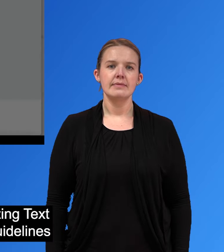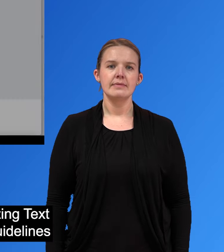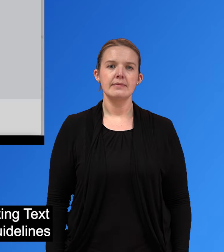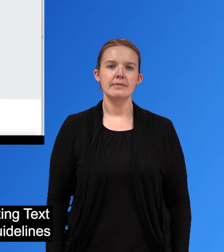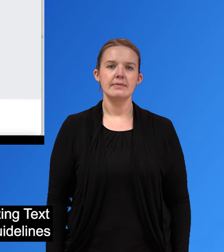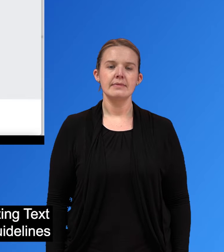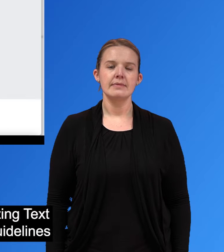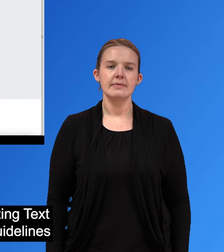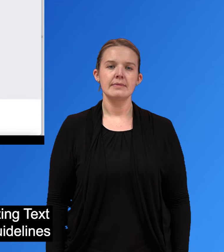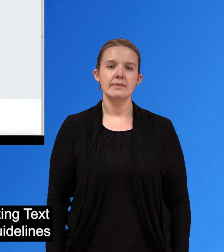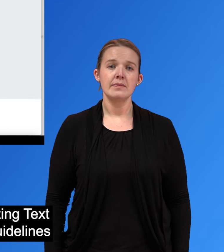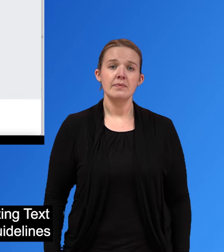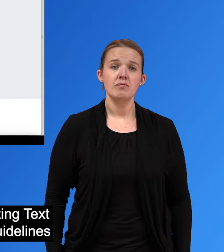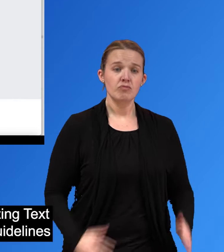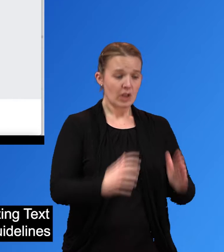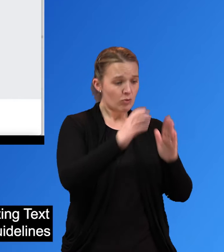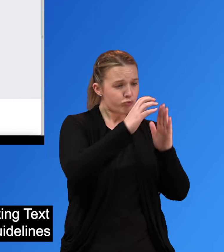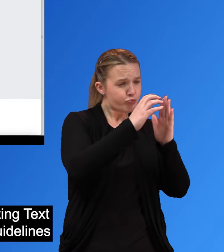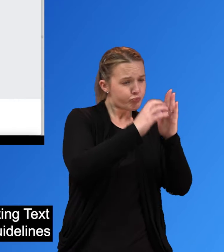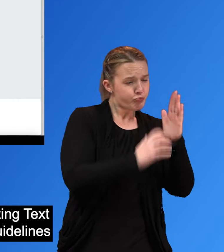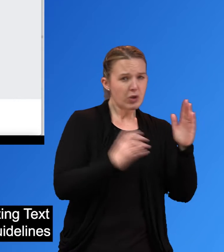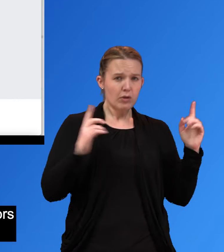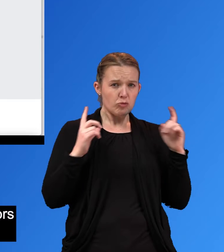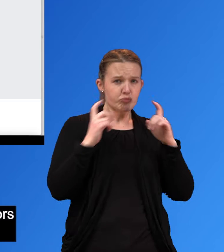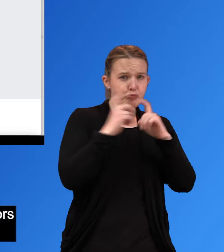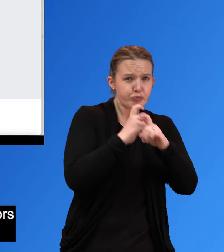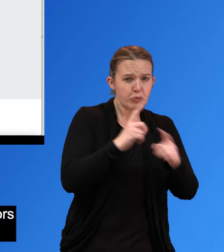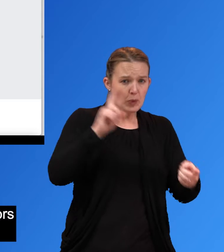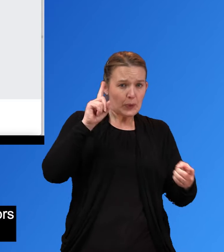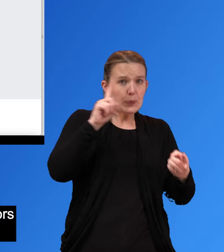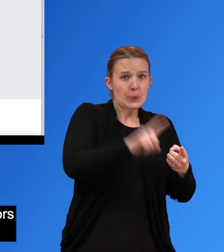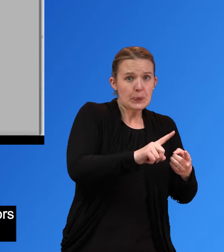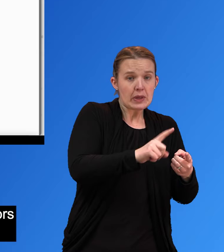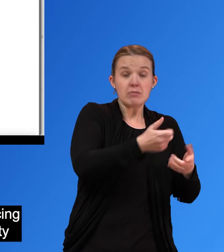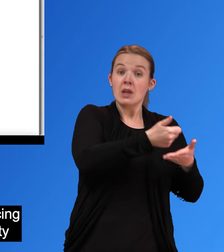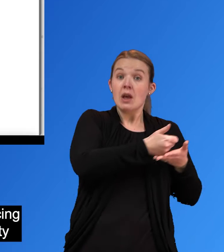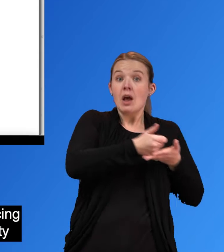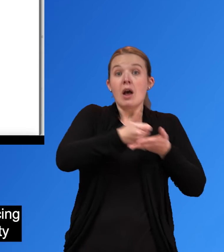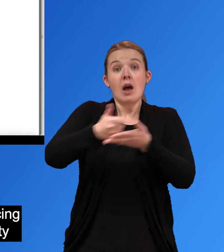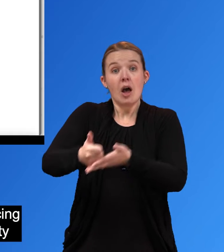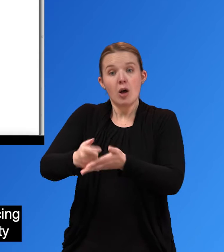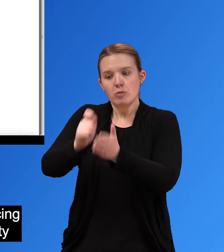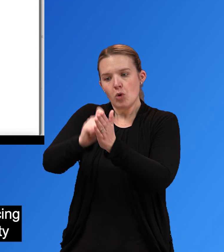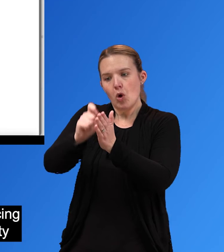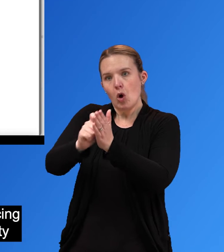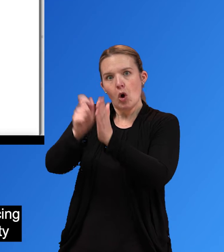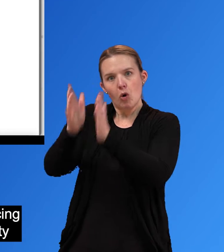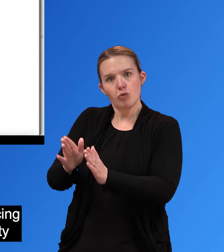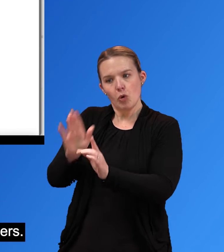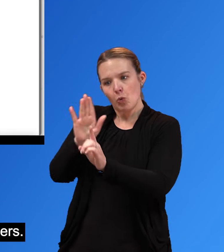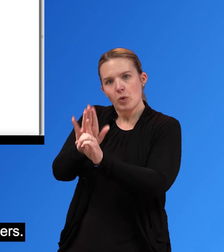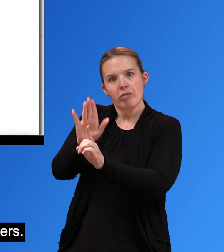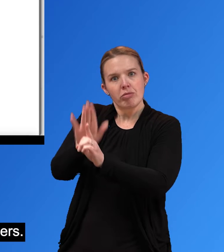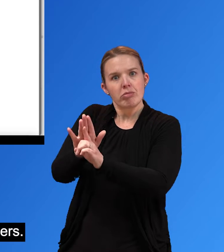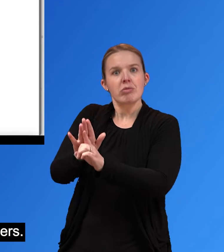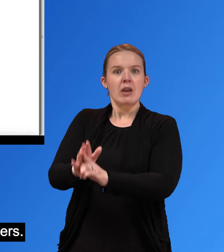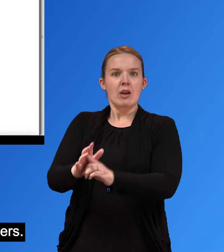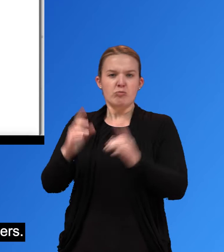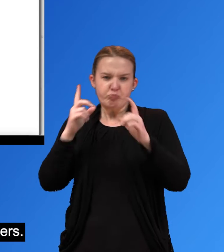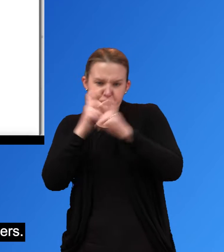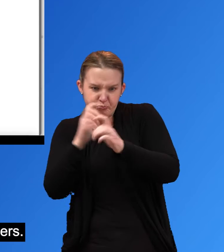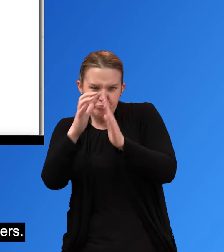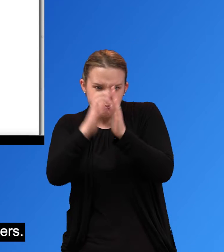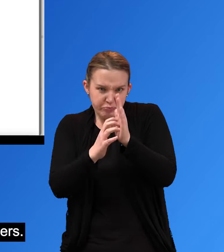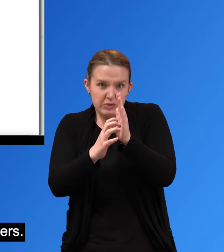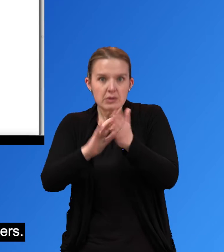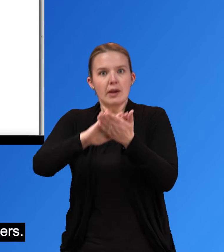The goal of the Minimizing Text Complexity authoring guidelines is to provide authors with guidelines that focus on reducing the text complexity for low literacy